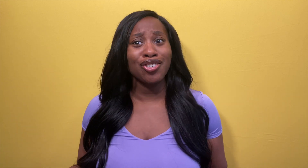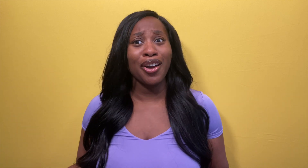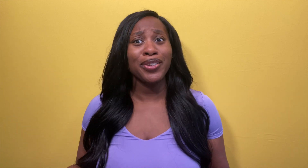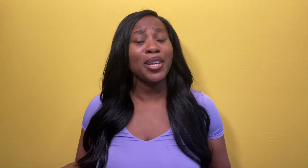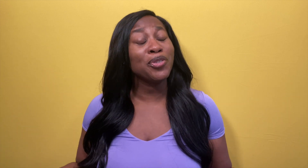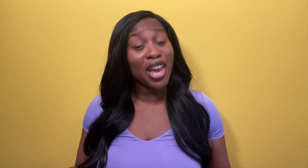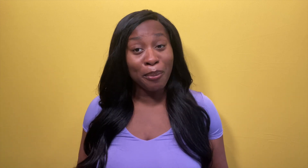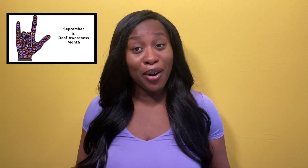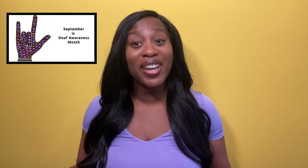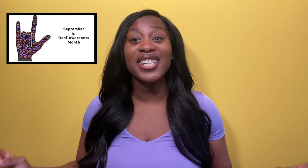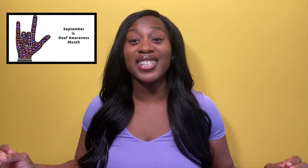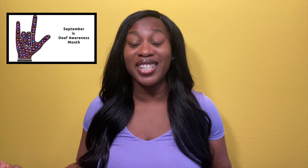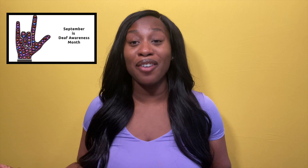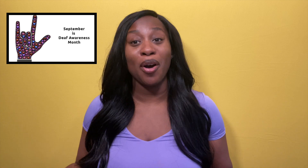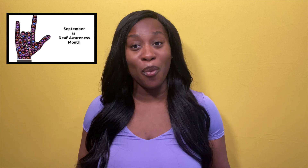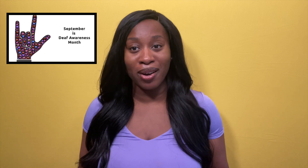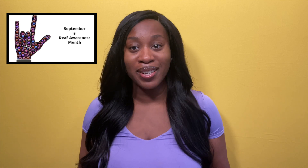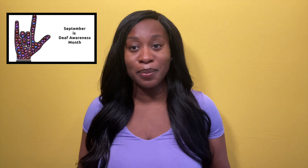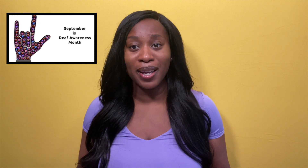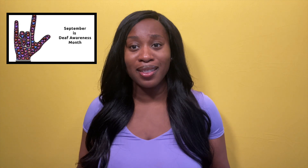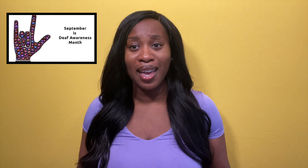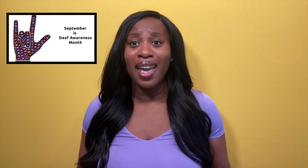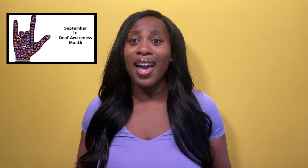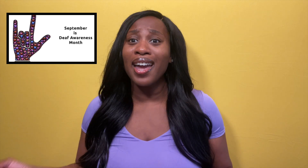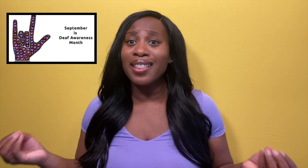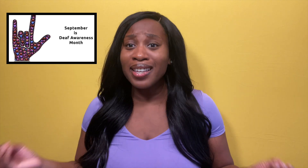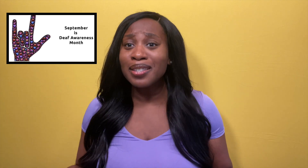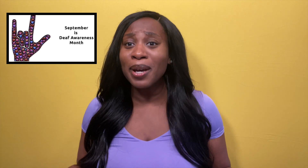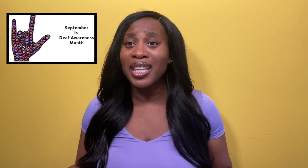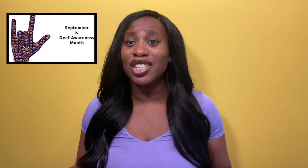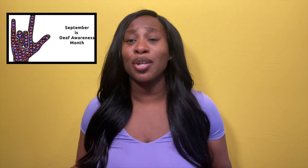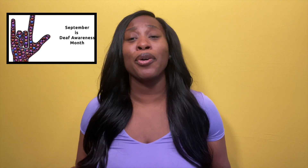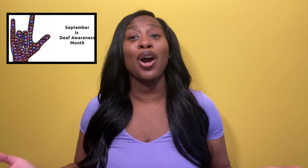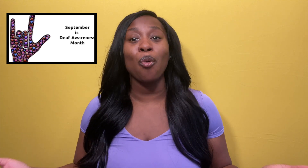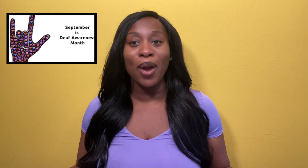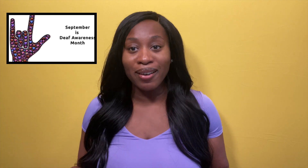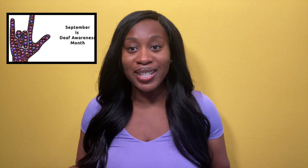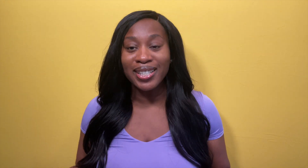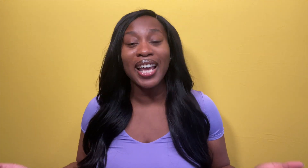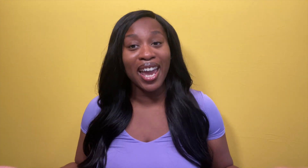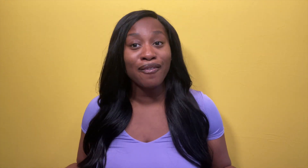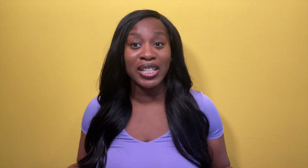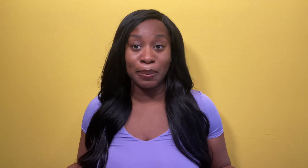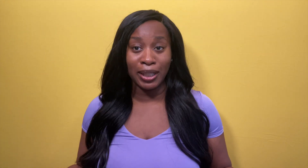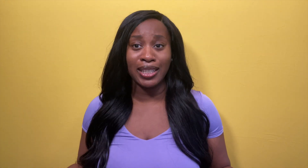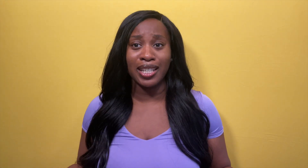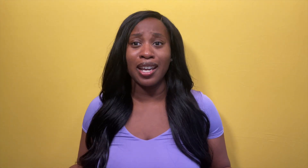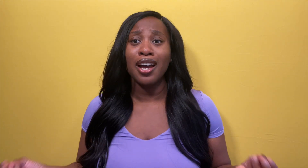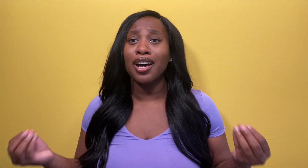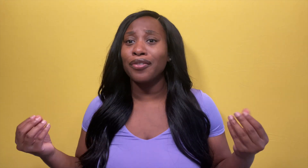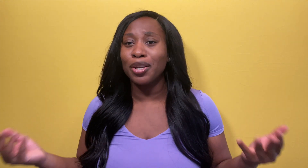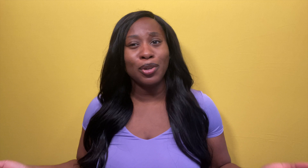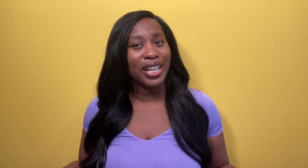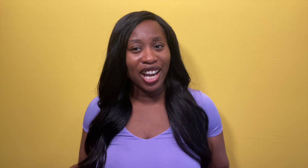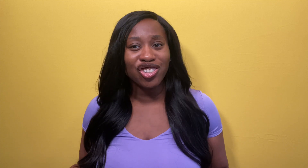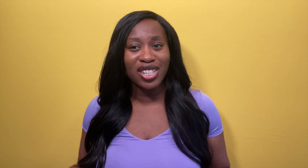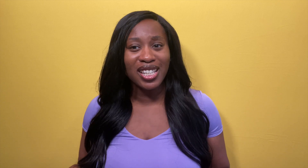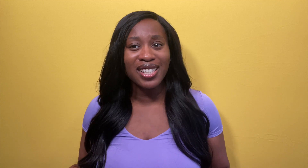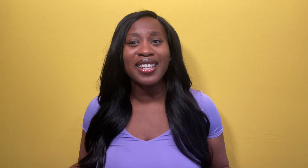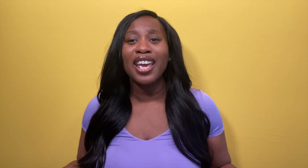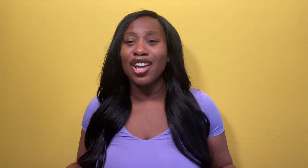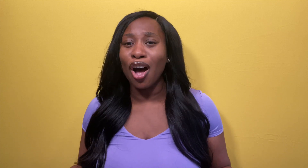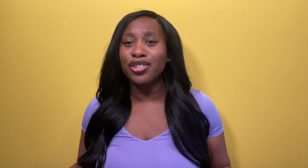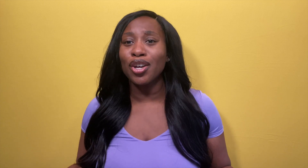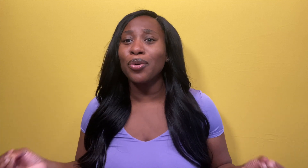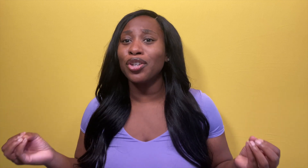Now, did you know September is Deaf Awareness Month? And this month is to bring awareness and visibility of communication